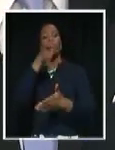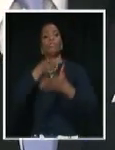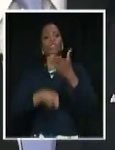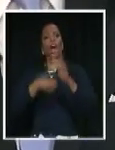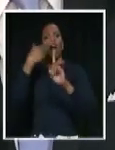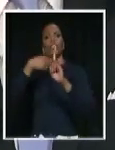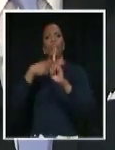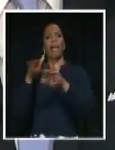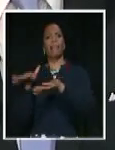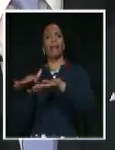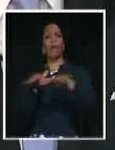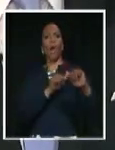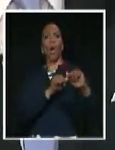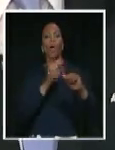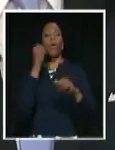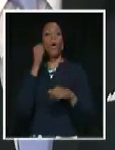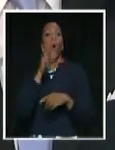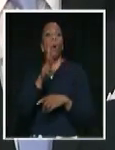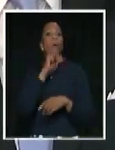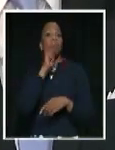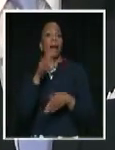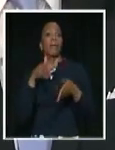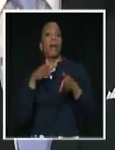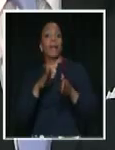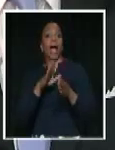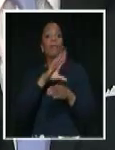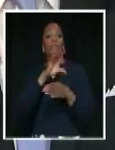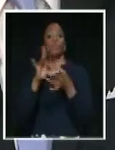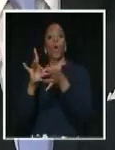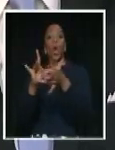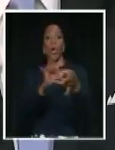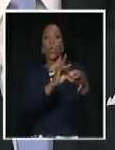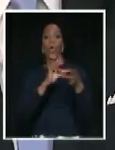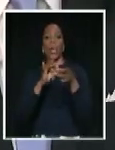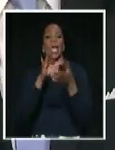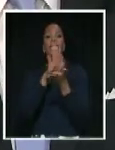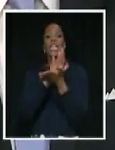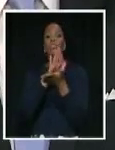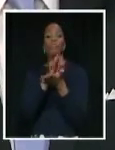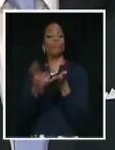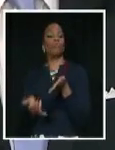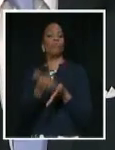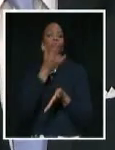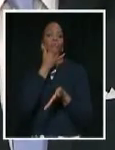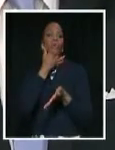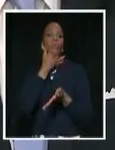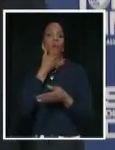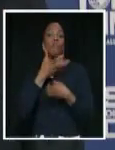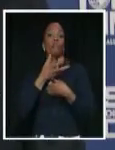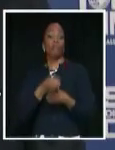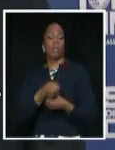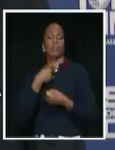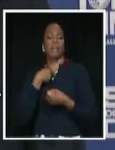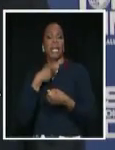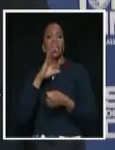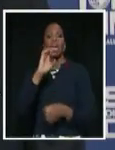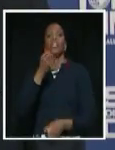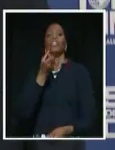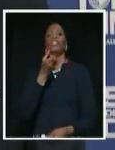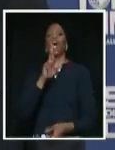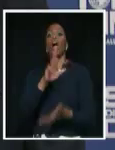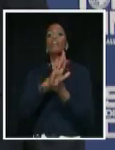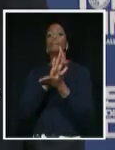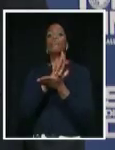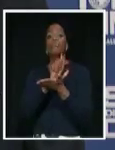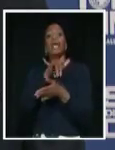start charging them or not allowing them to co-locate in schools, it is wrong. Believe me, charter schools are public schools,